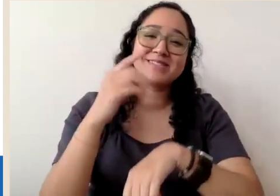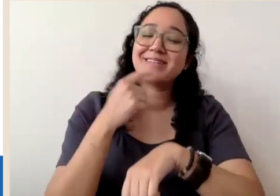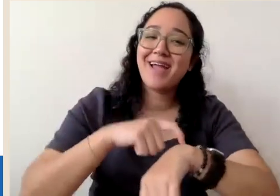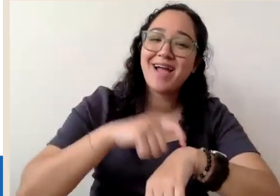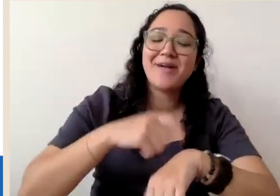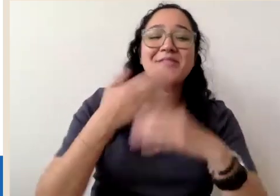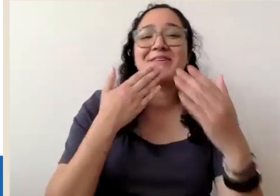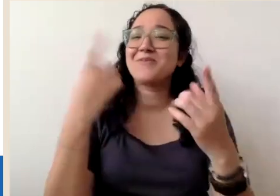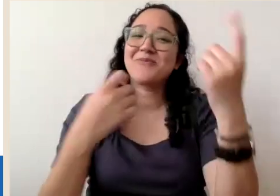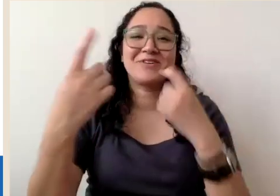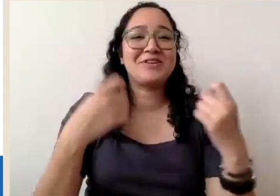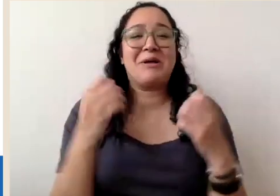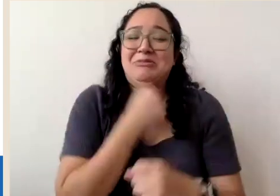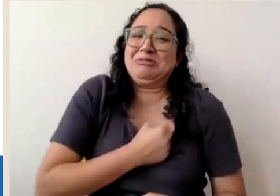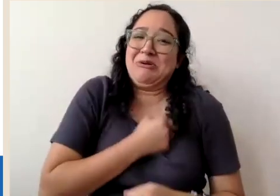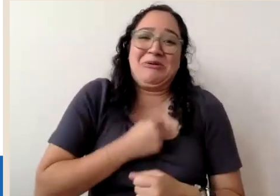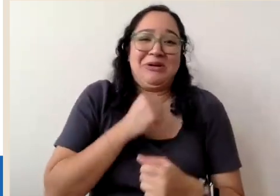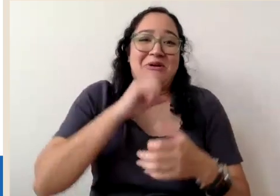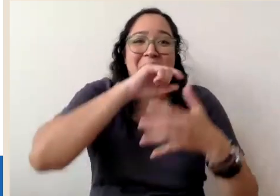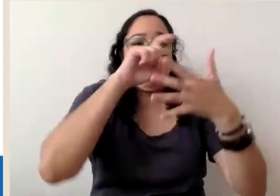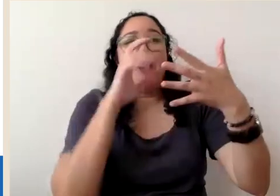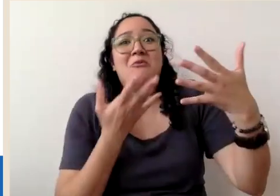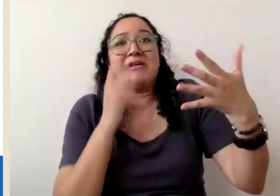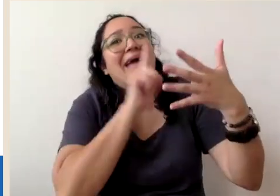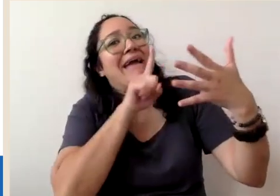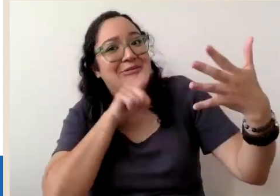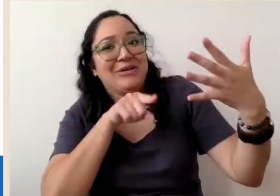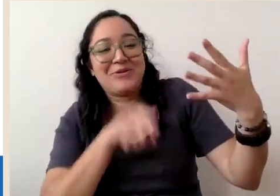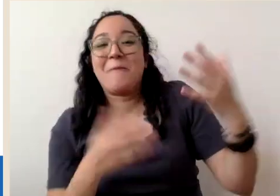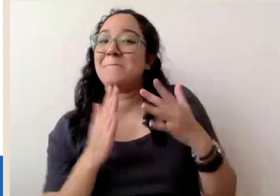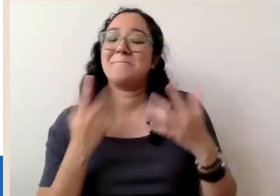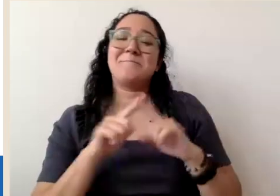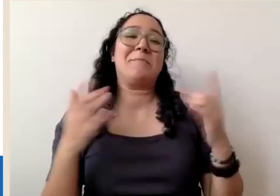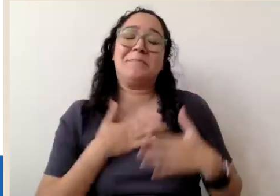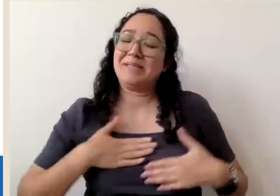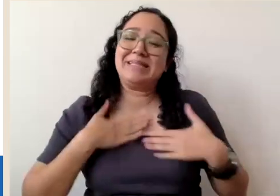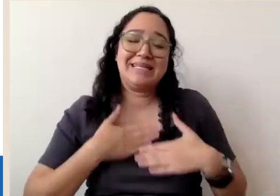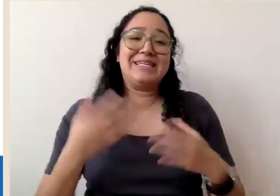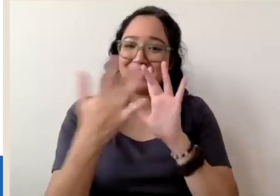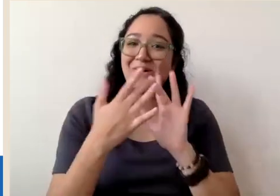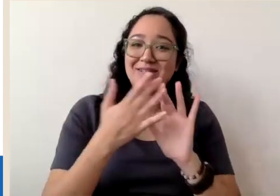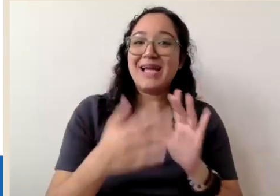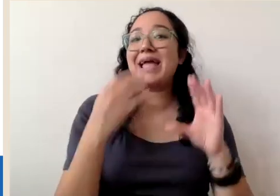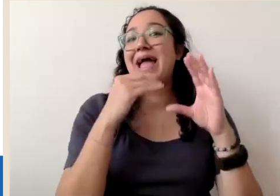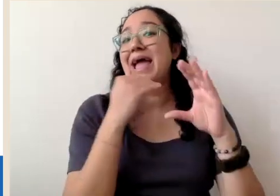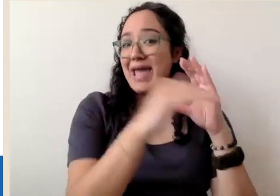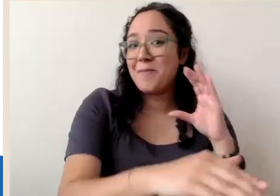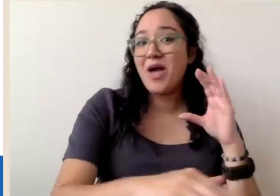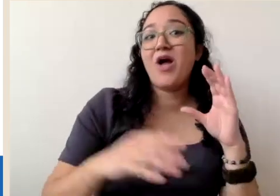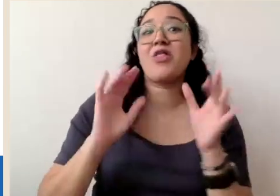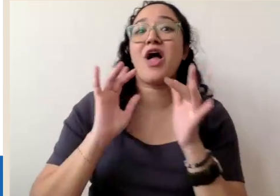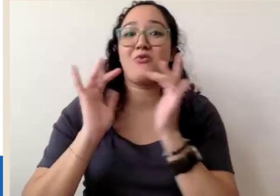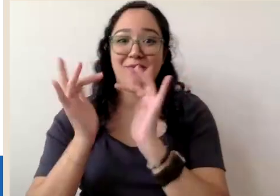awesome questions. I'm sorry I couldn't get to all your questions, but definitely feel free to stay in contact. I'm going to leave my email and our website in the chat. Would love